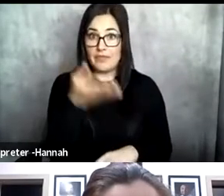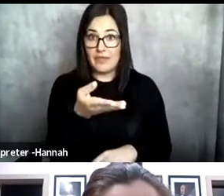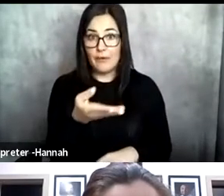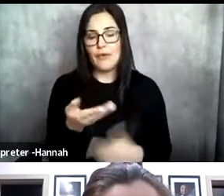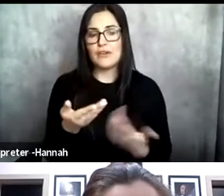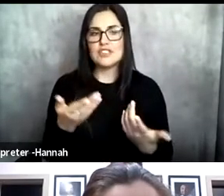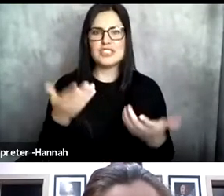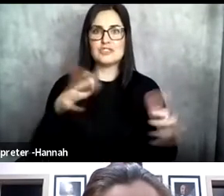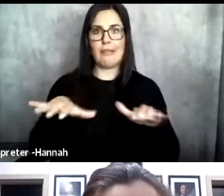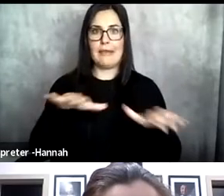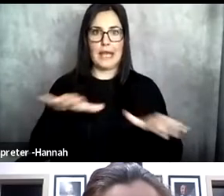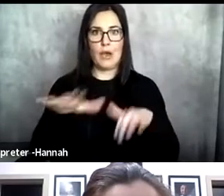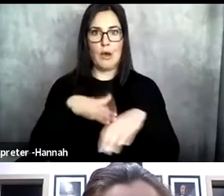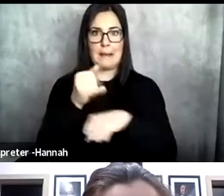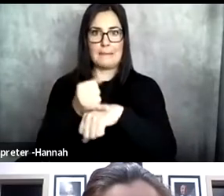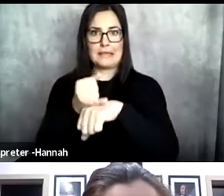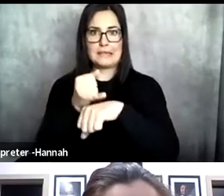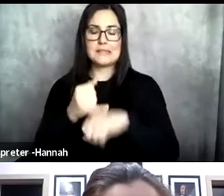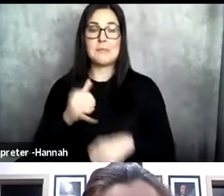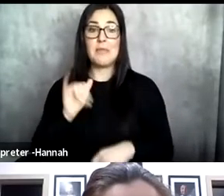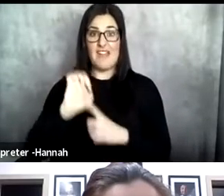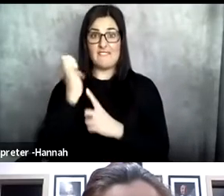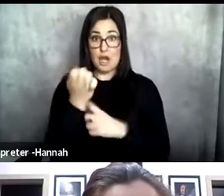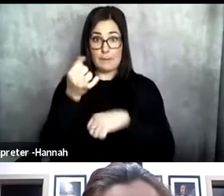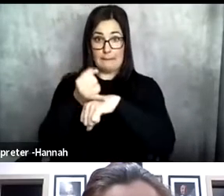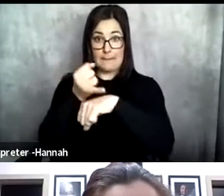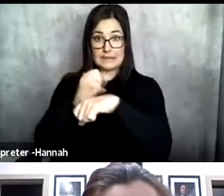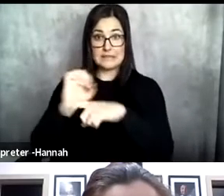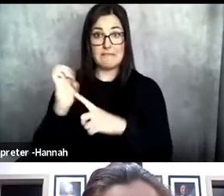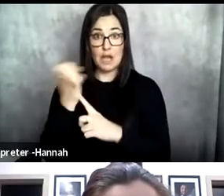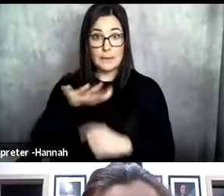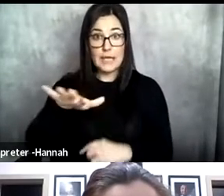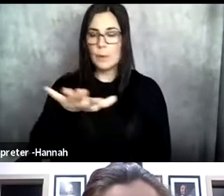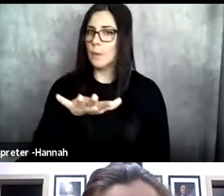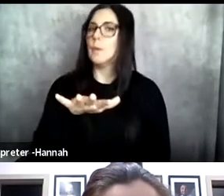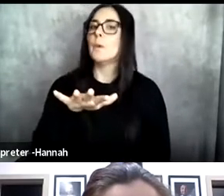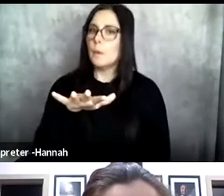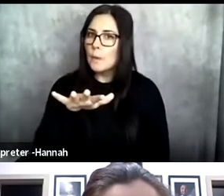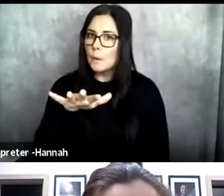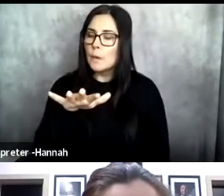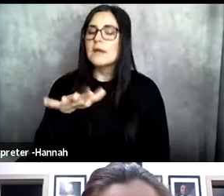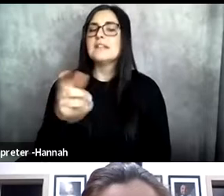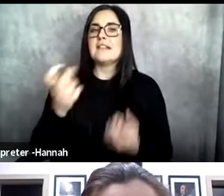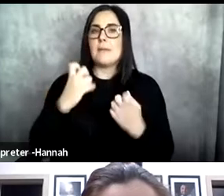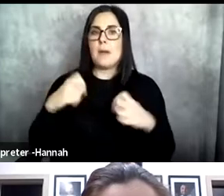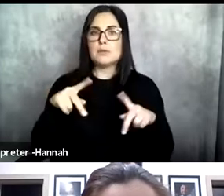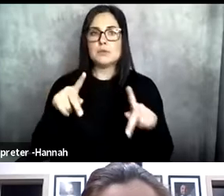just chilling, but like that environment, right? Really allowed me to create not just a lot of change for